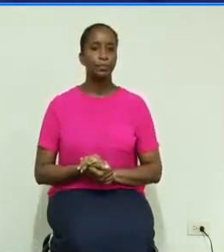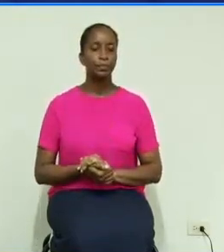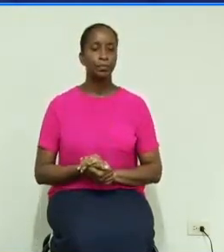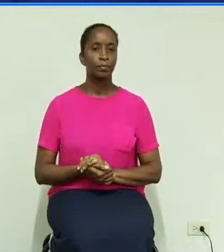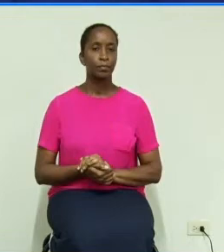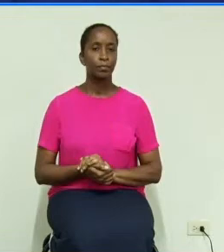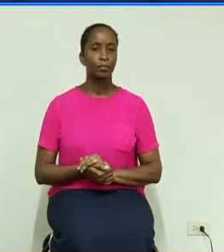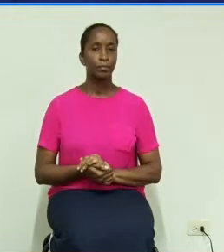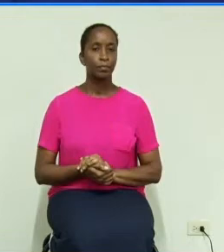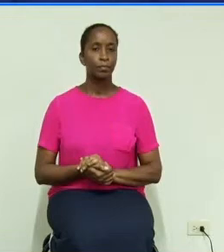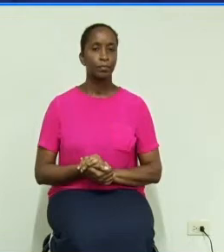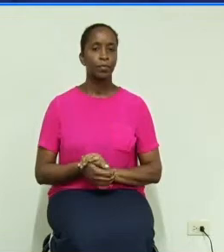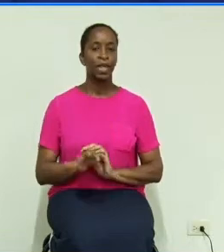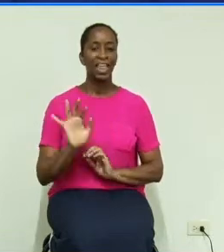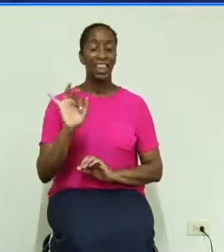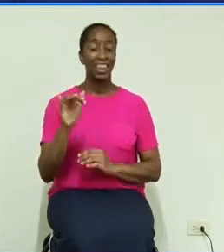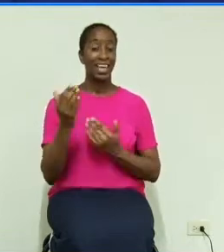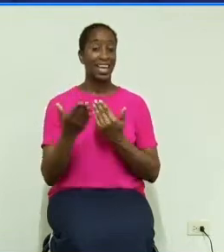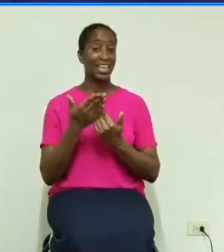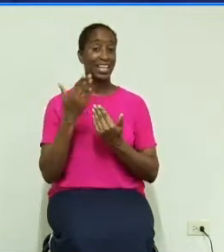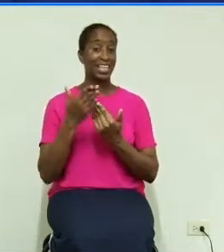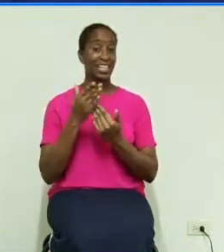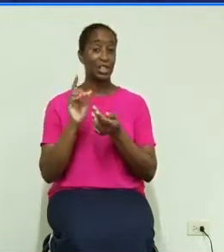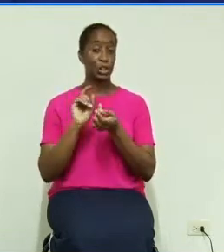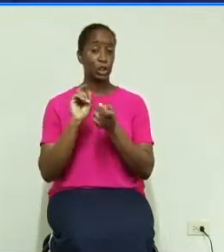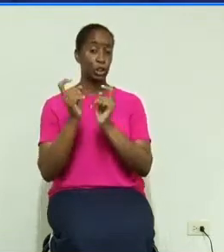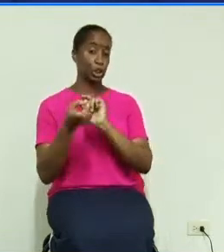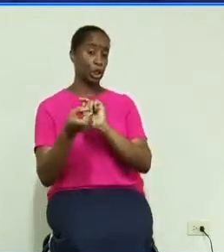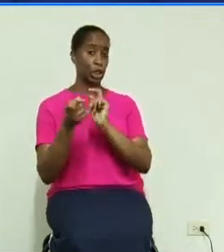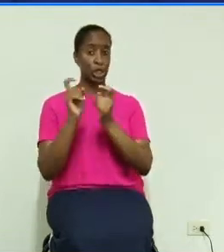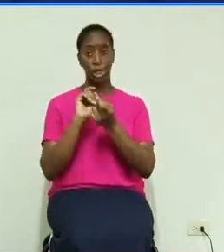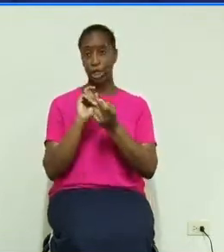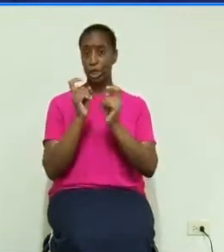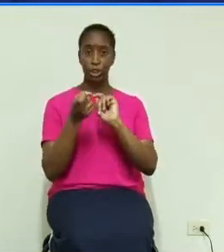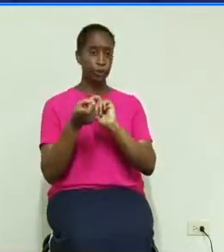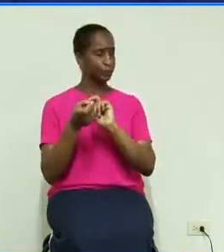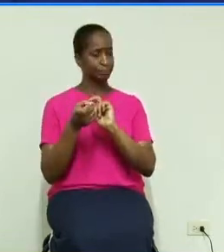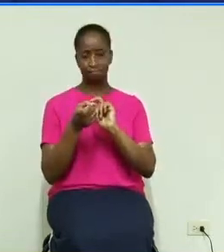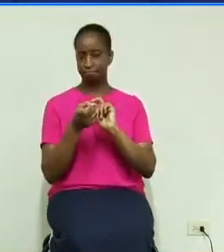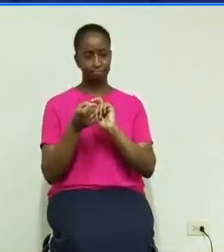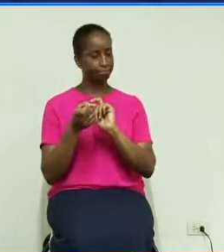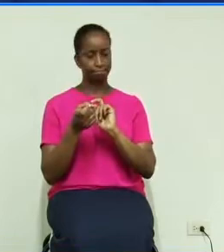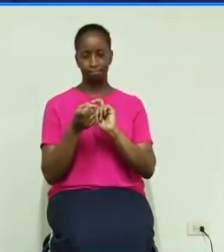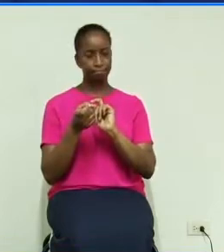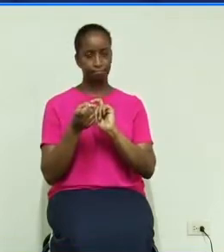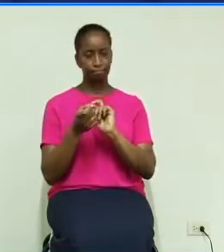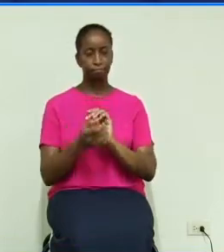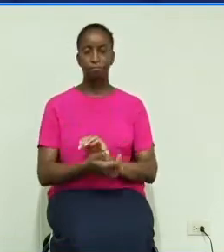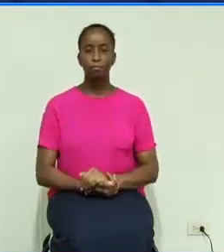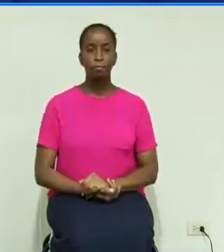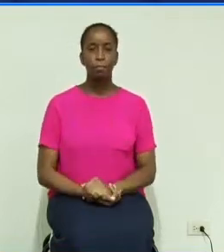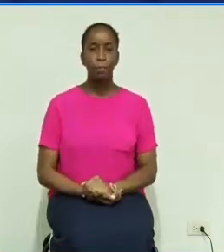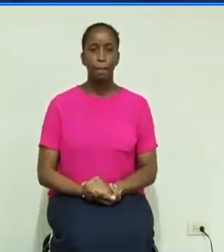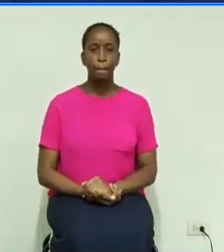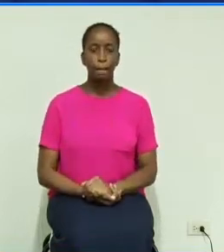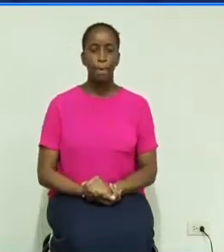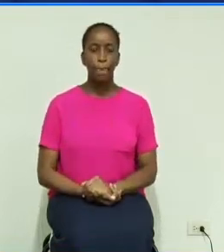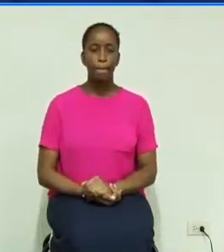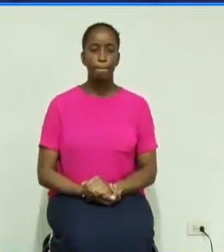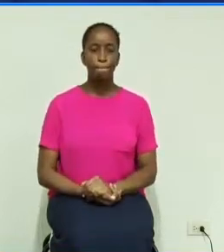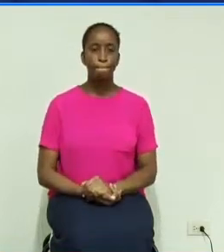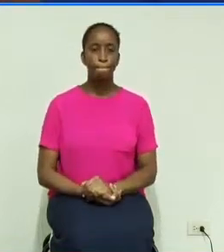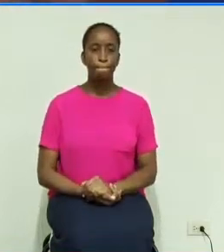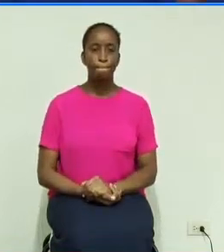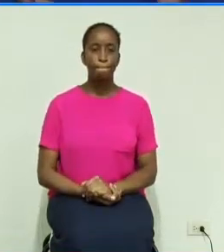in one election cycle or in 2 election cycles, right? And political culture always lags. So you legislate, and